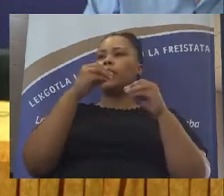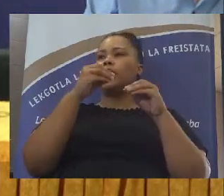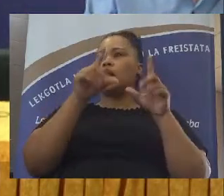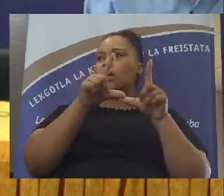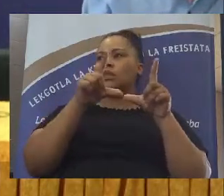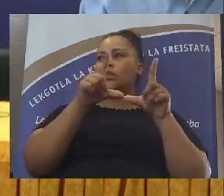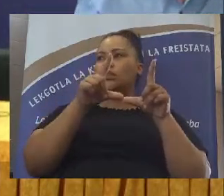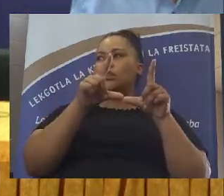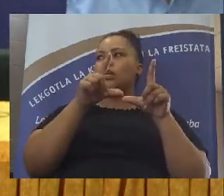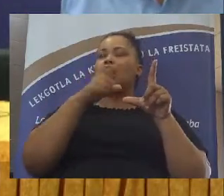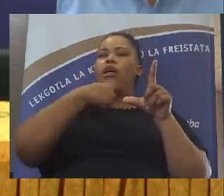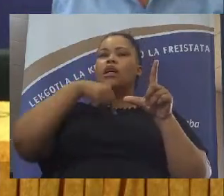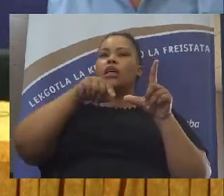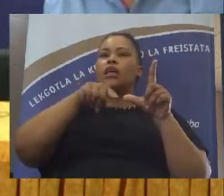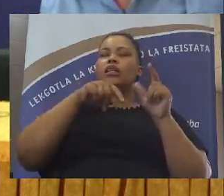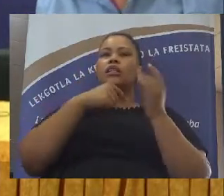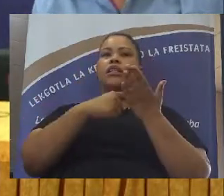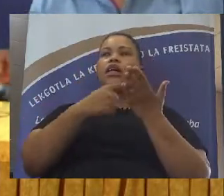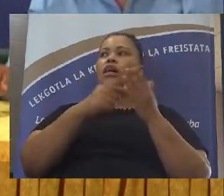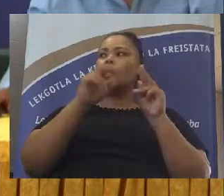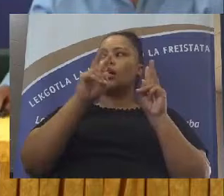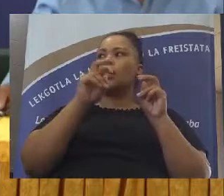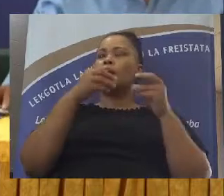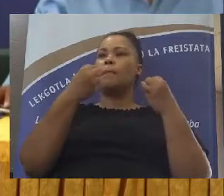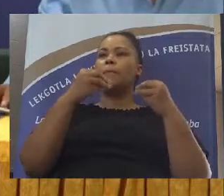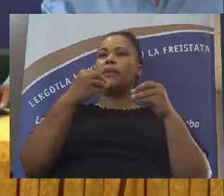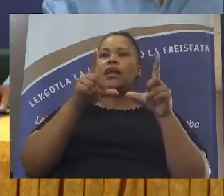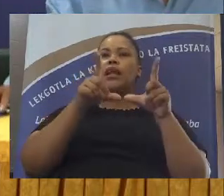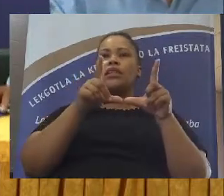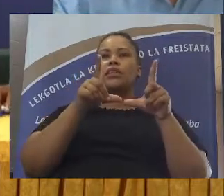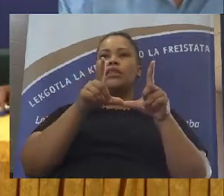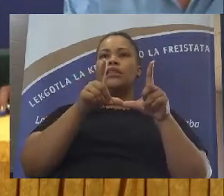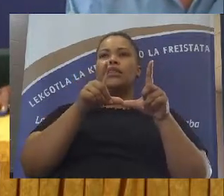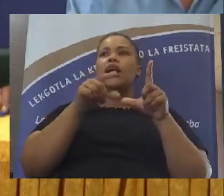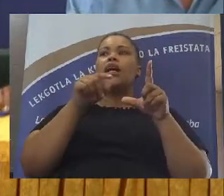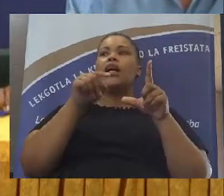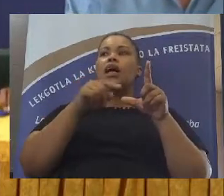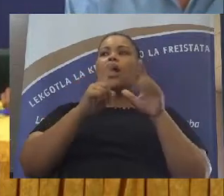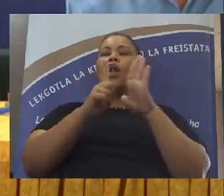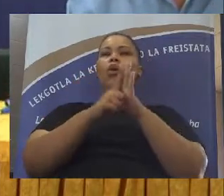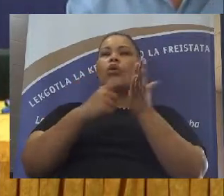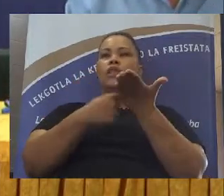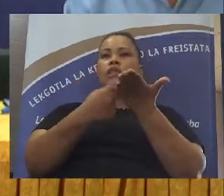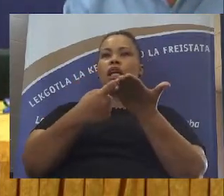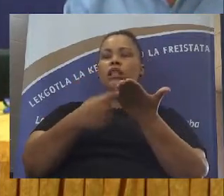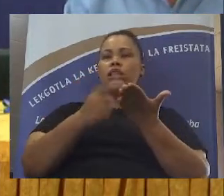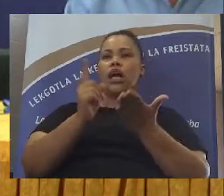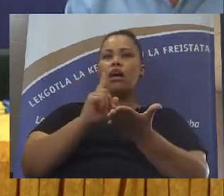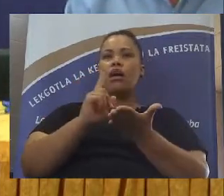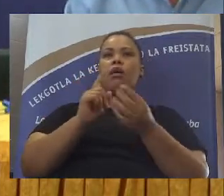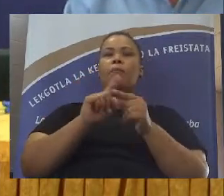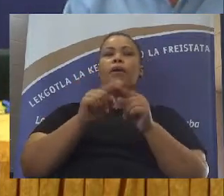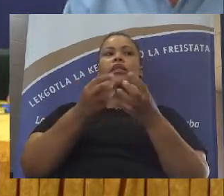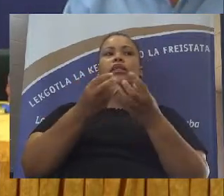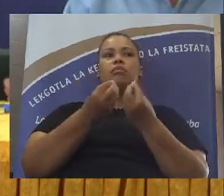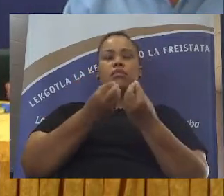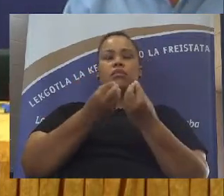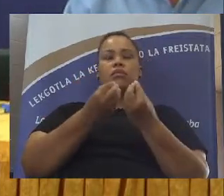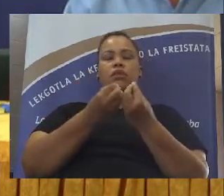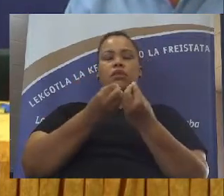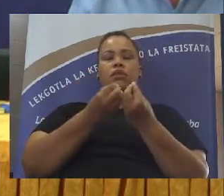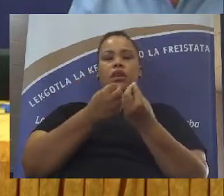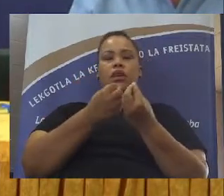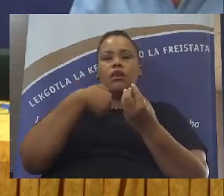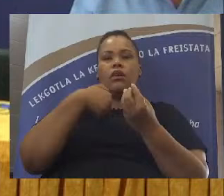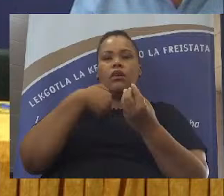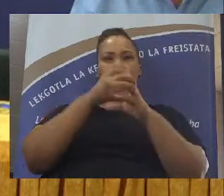we specifically talk about the issue about business licensing. So it's not addressed in this legislation, but it's something that we do give attention to. It's the issue